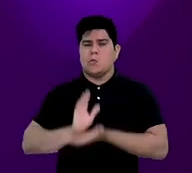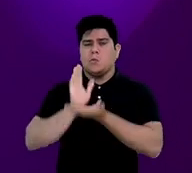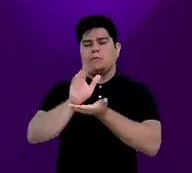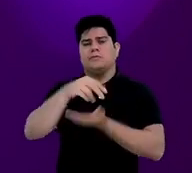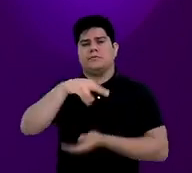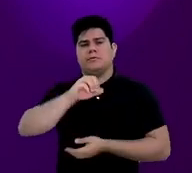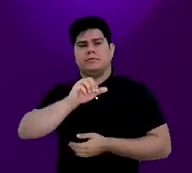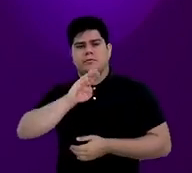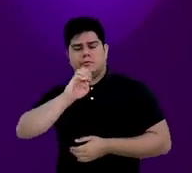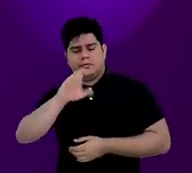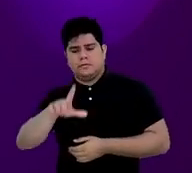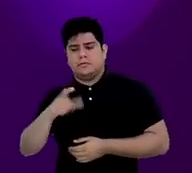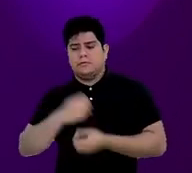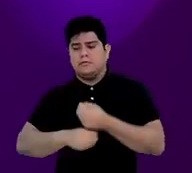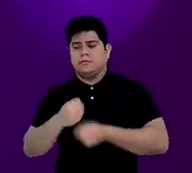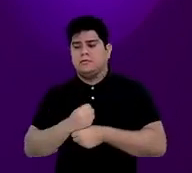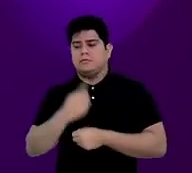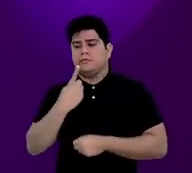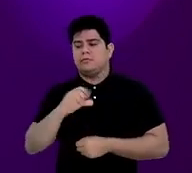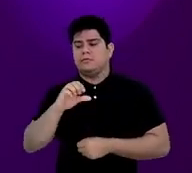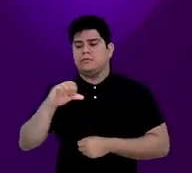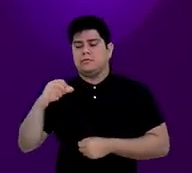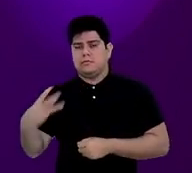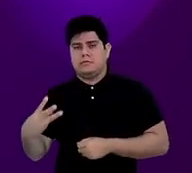after he won the prize because he had